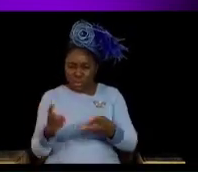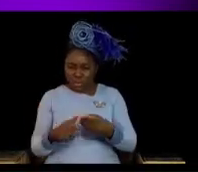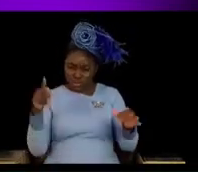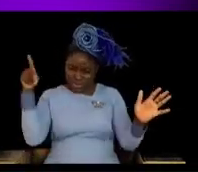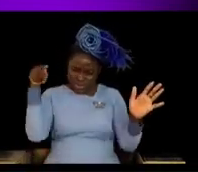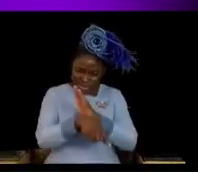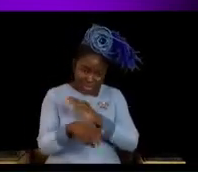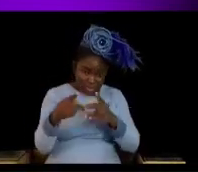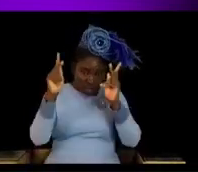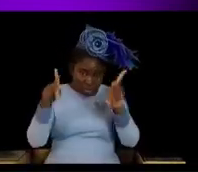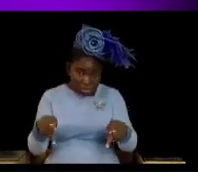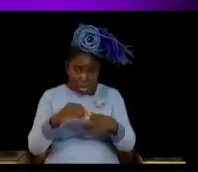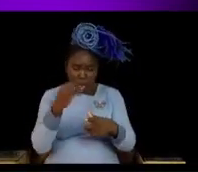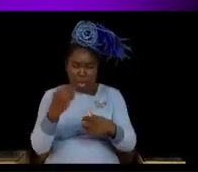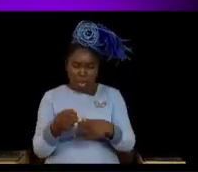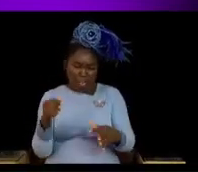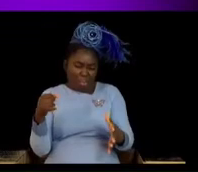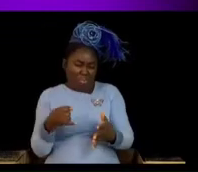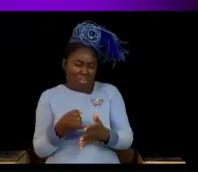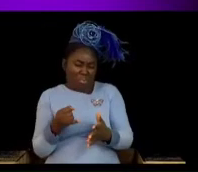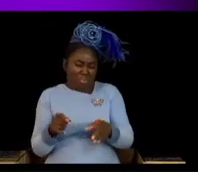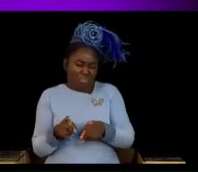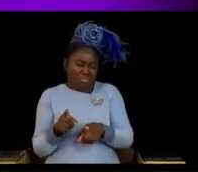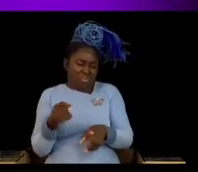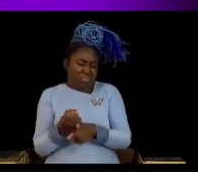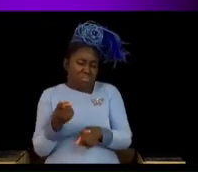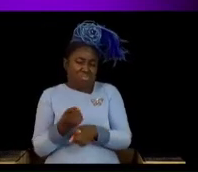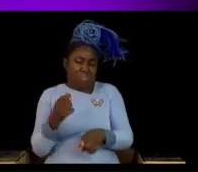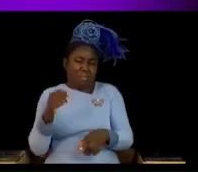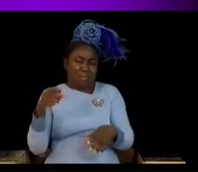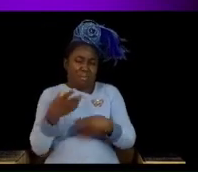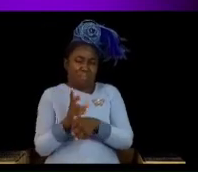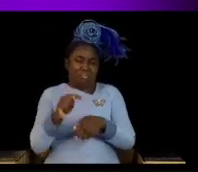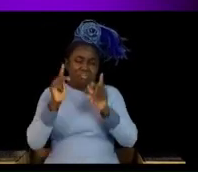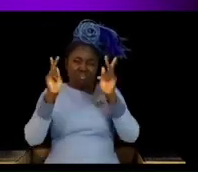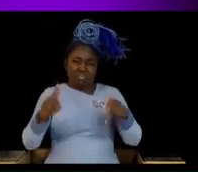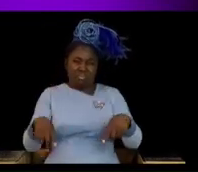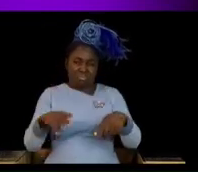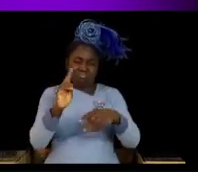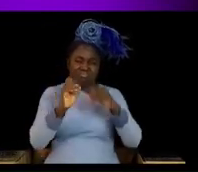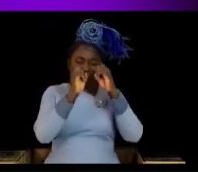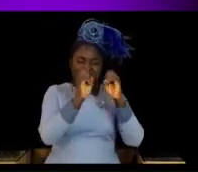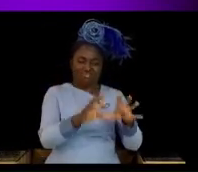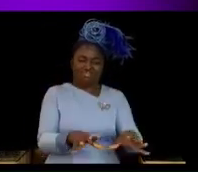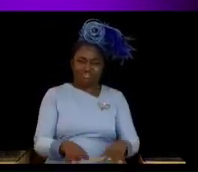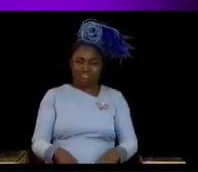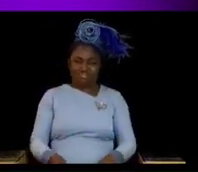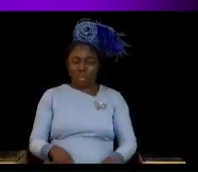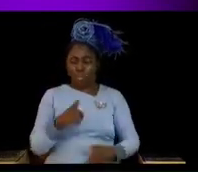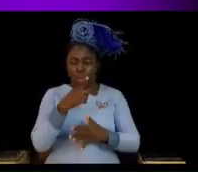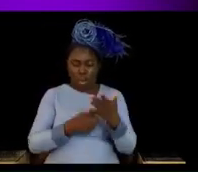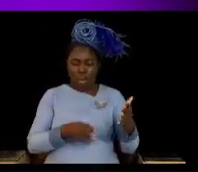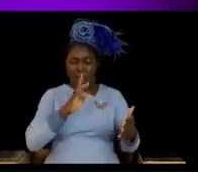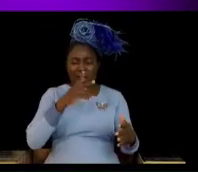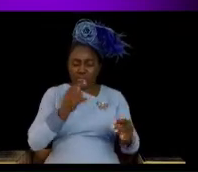the person useless? What are the objectives of the enemy?